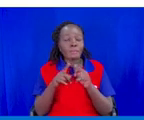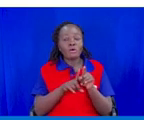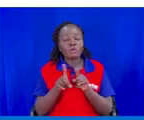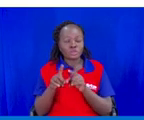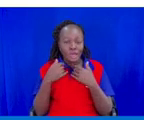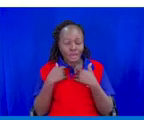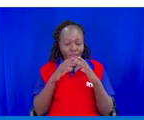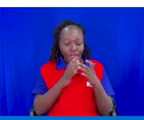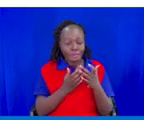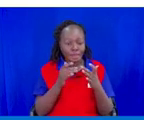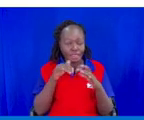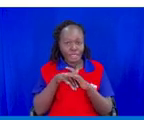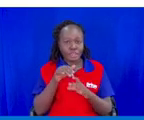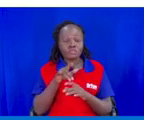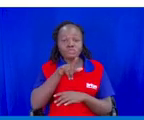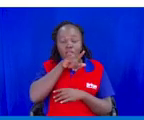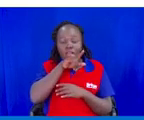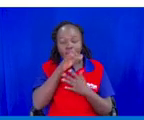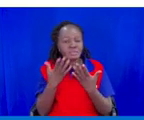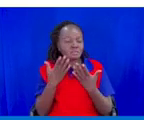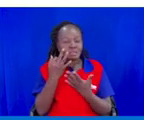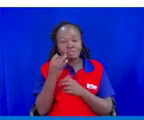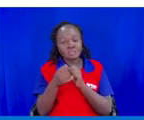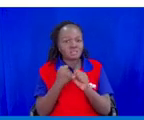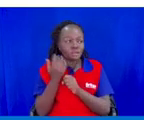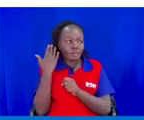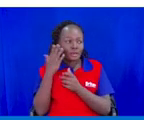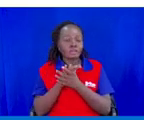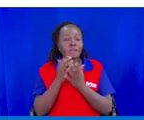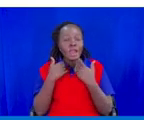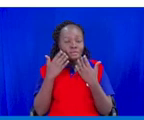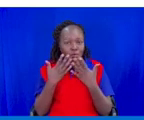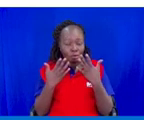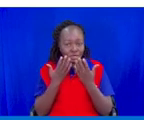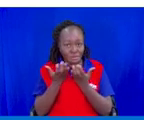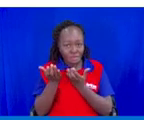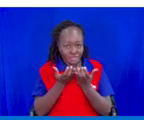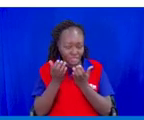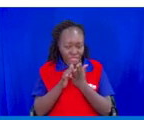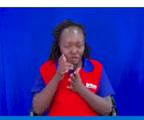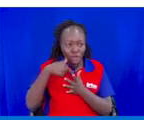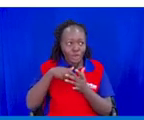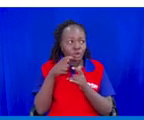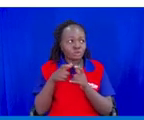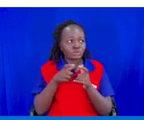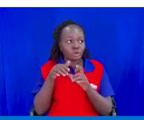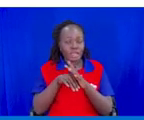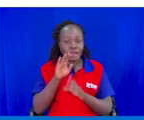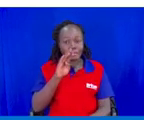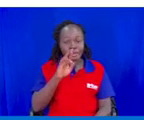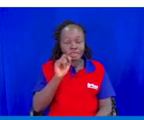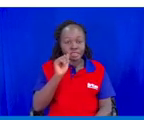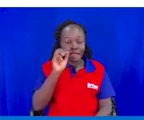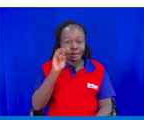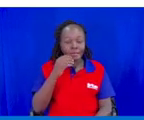up in Uganda approximately 3 years ago. We have a property business that we run within Britam. We have 2